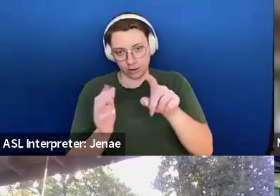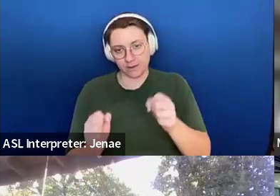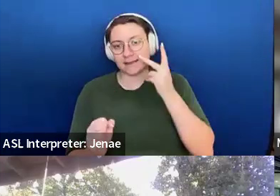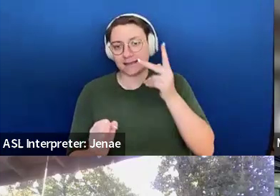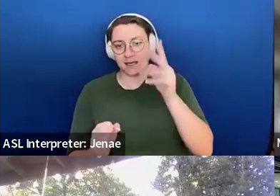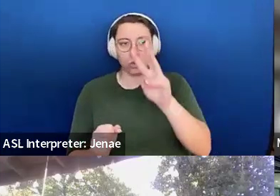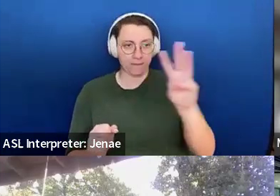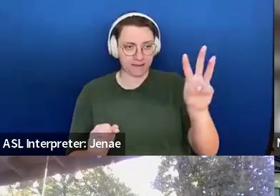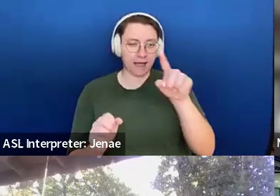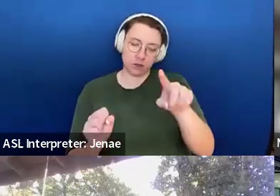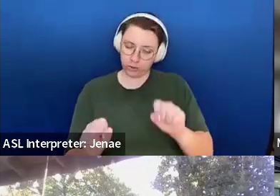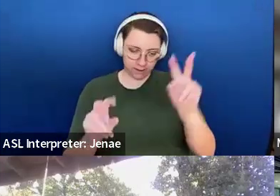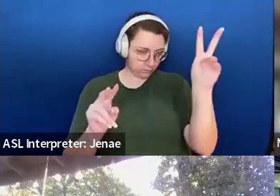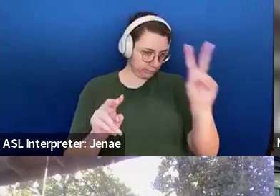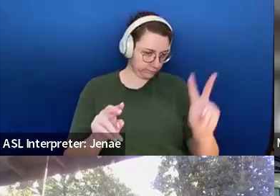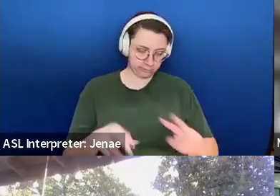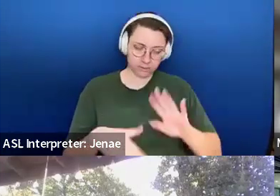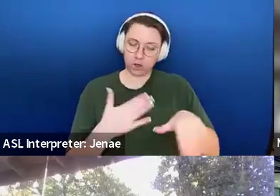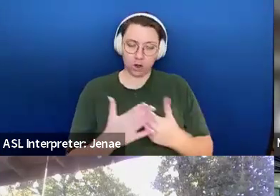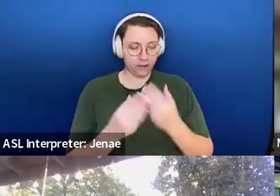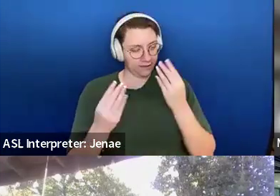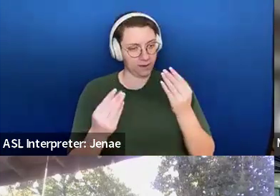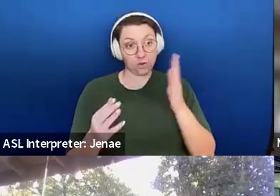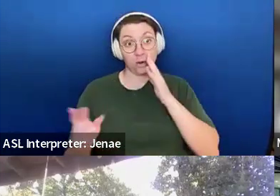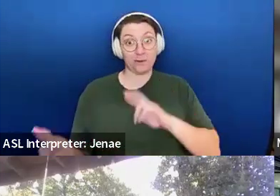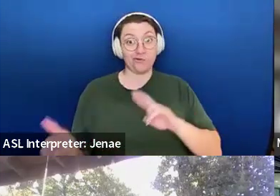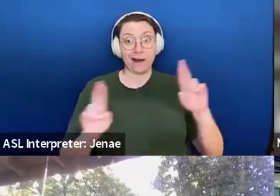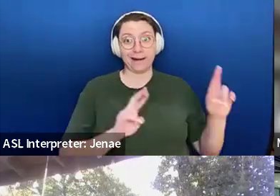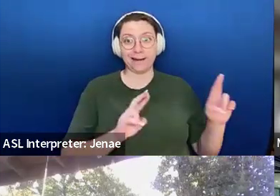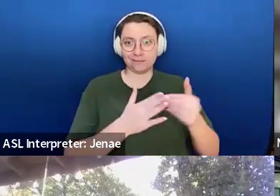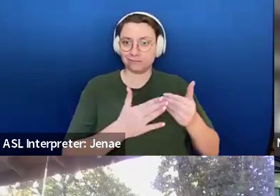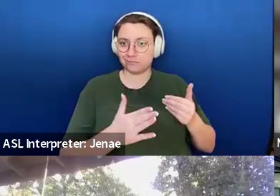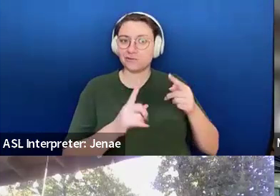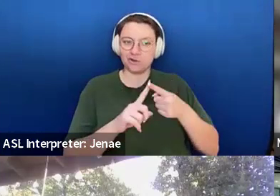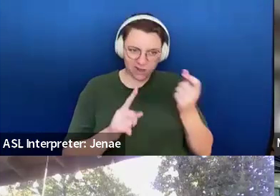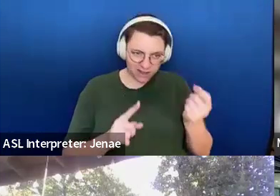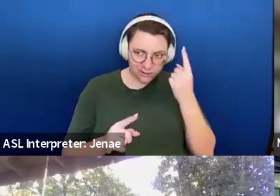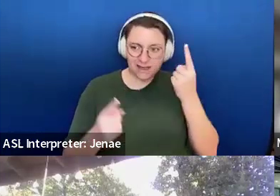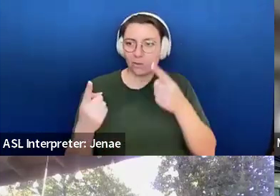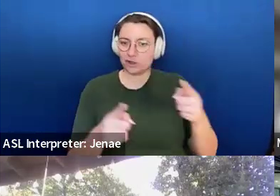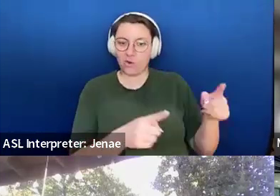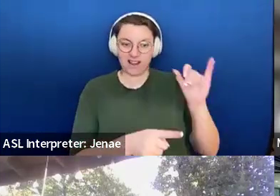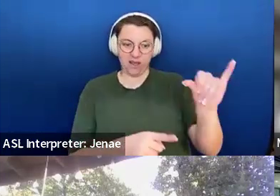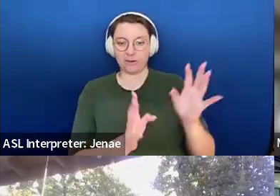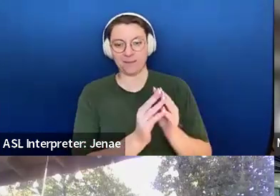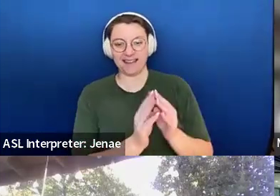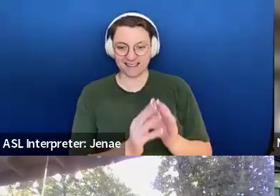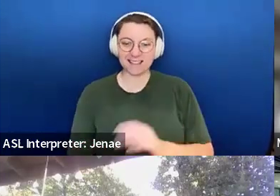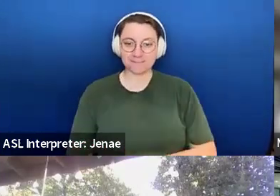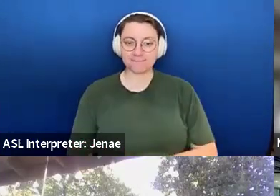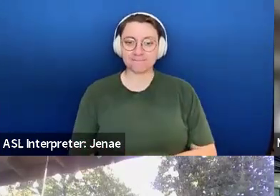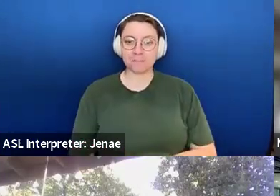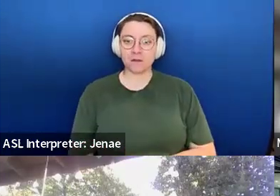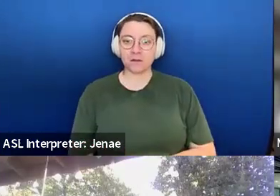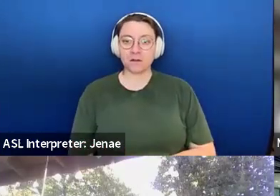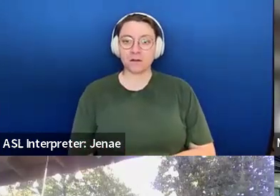can navigate to all the information that will prepare you to understand what's going on in those meetings. I am